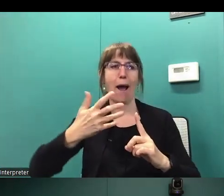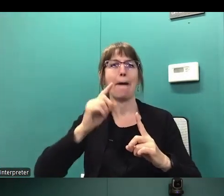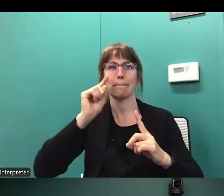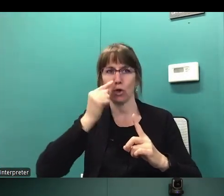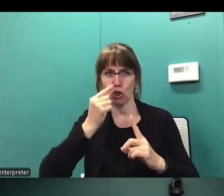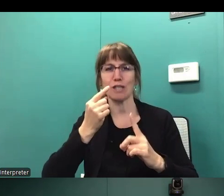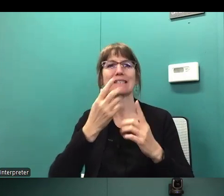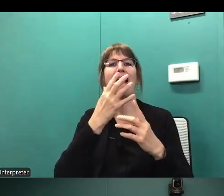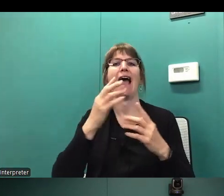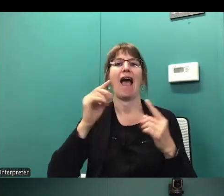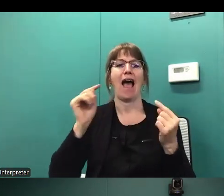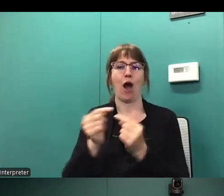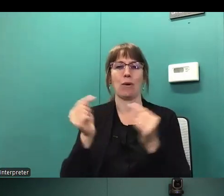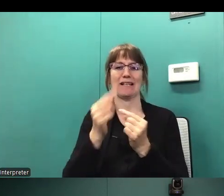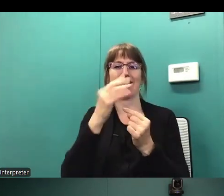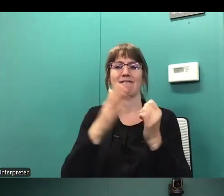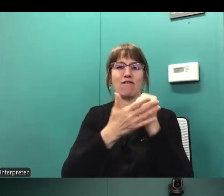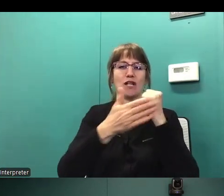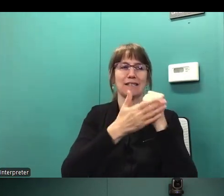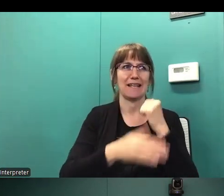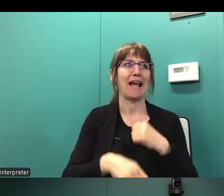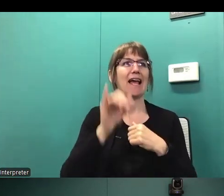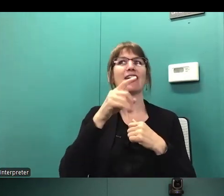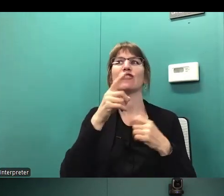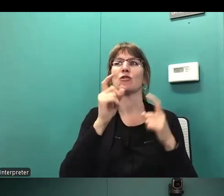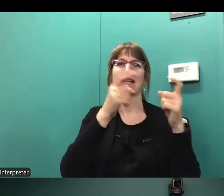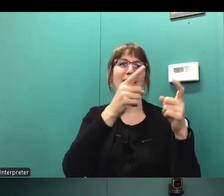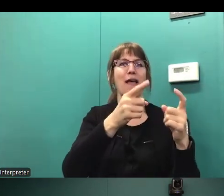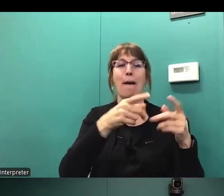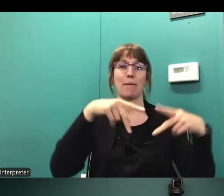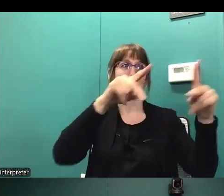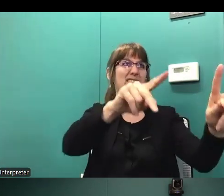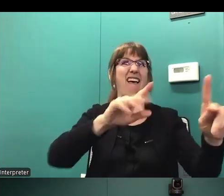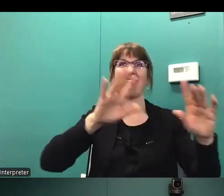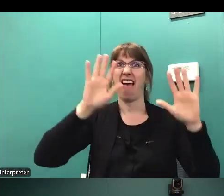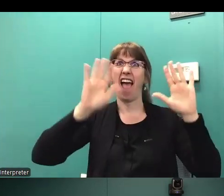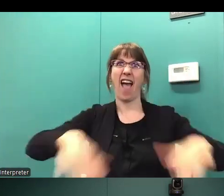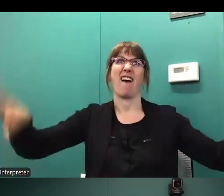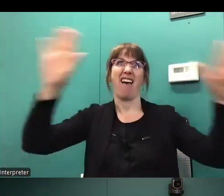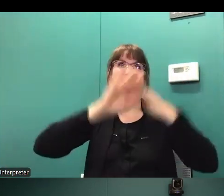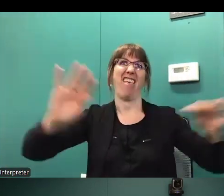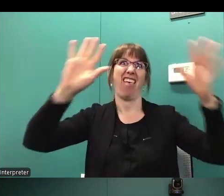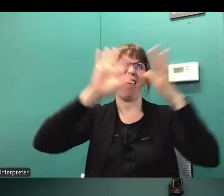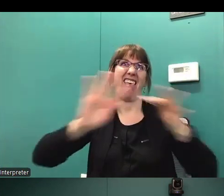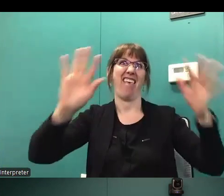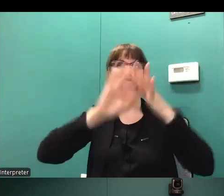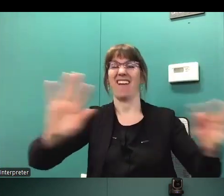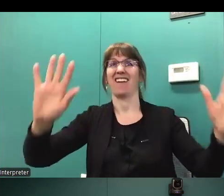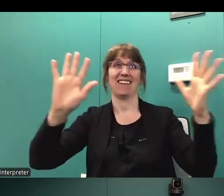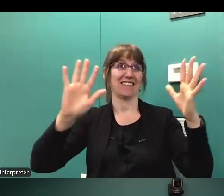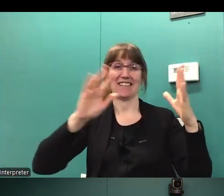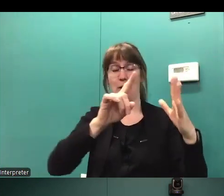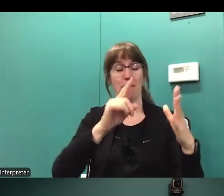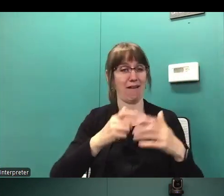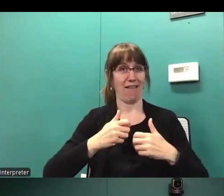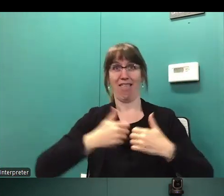owies, and farts. And if you give them permission, they'll just say, "Oh, hey, give me permission," and you can get them